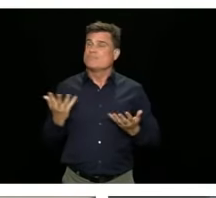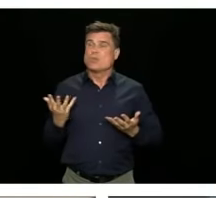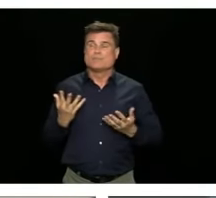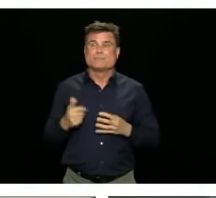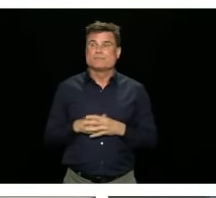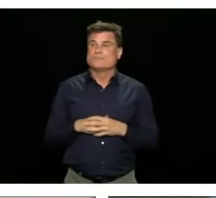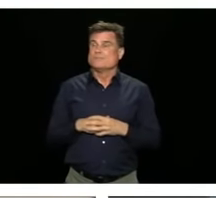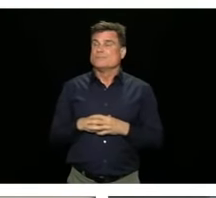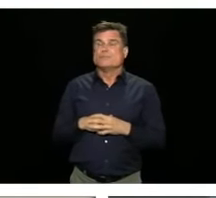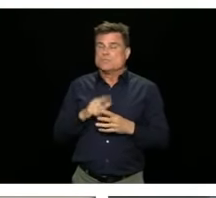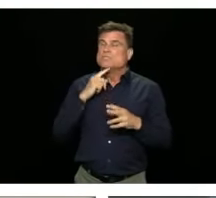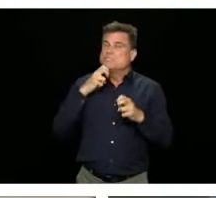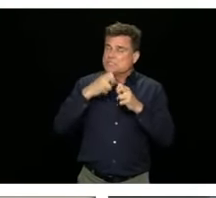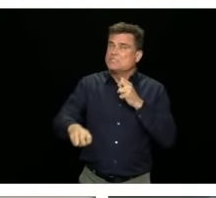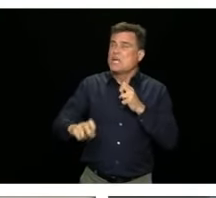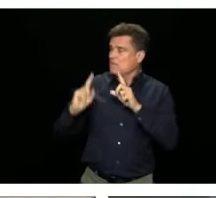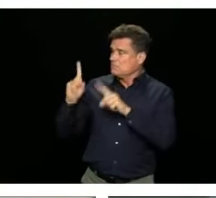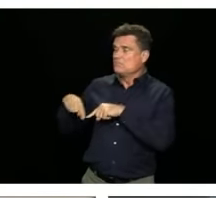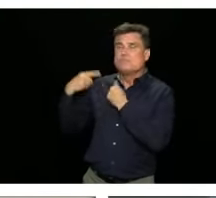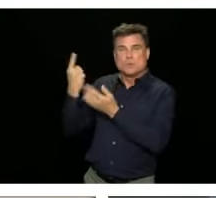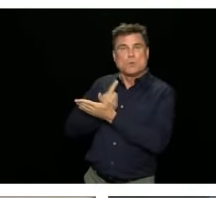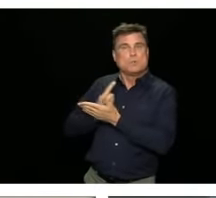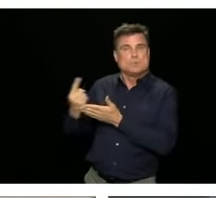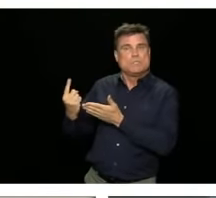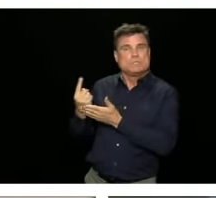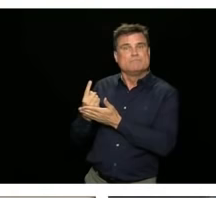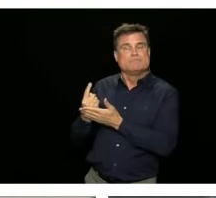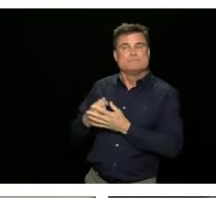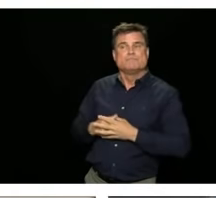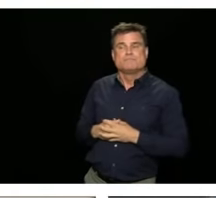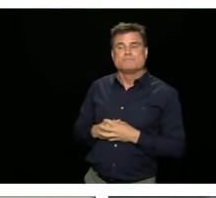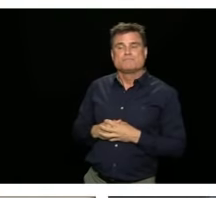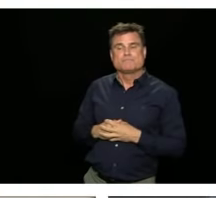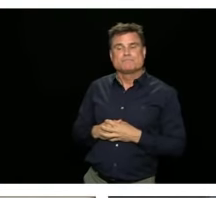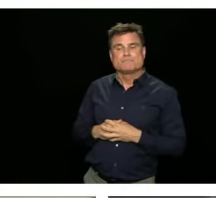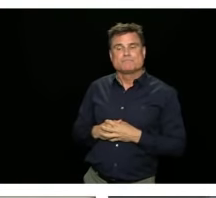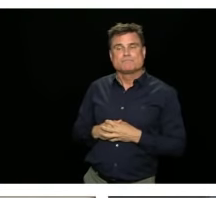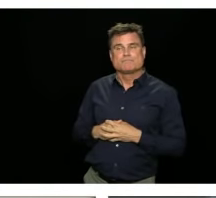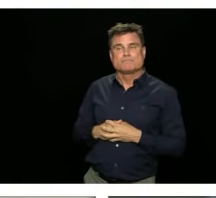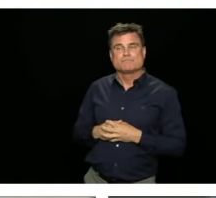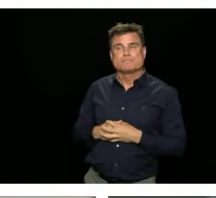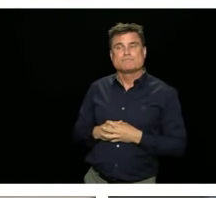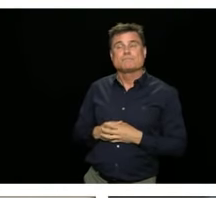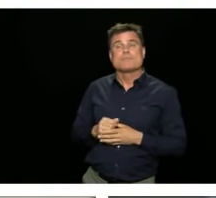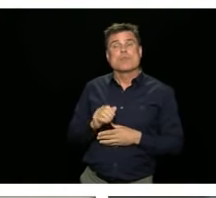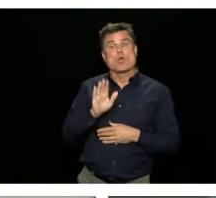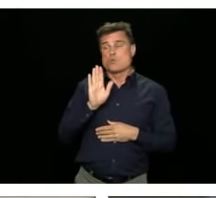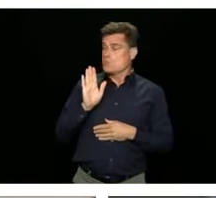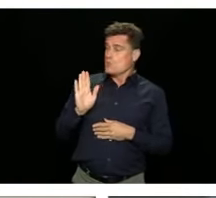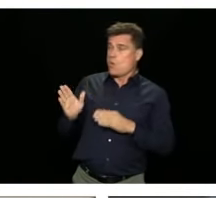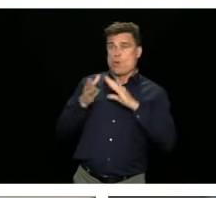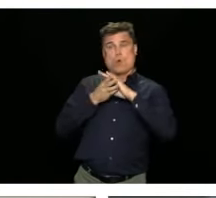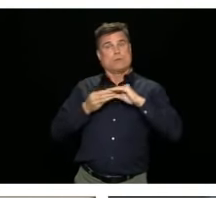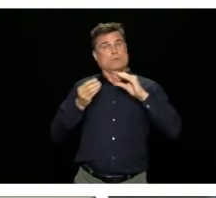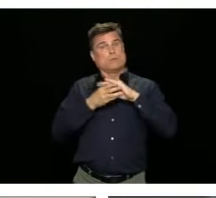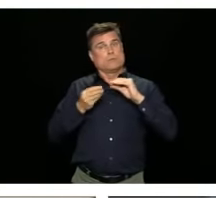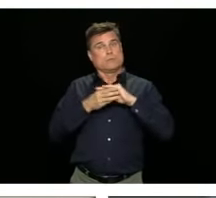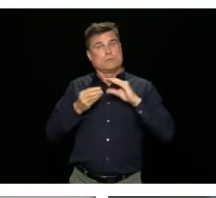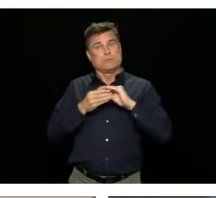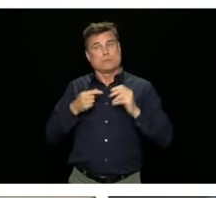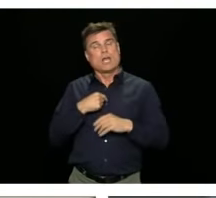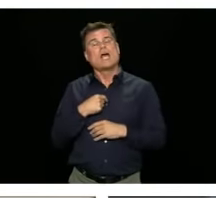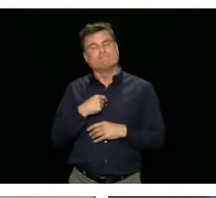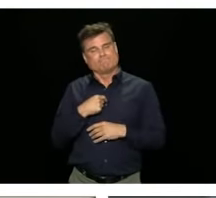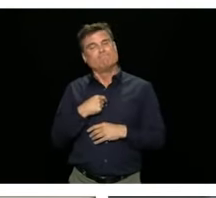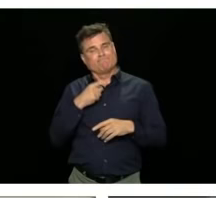And I feel that in the words that were just shared. And I think it's important to say that, you know, Black Lives Matter. I think